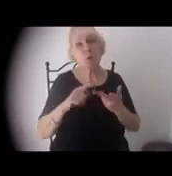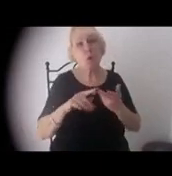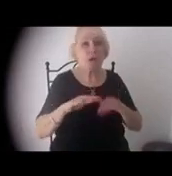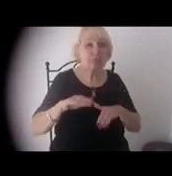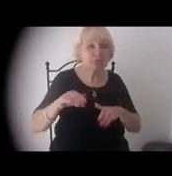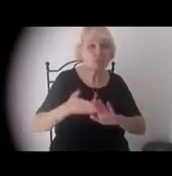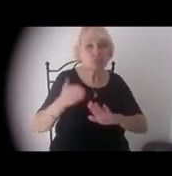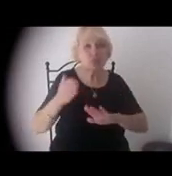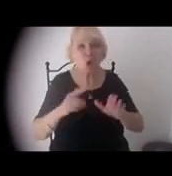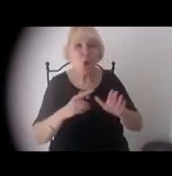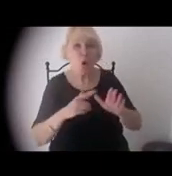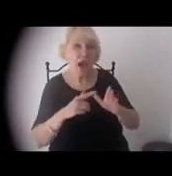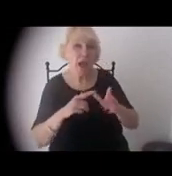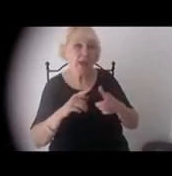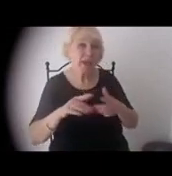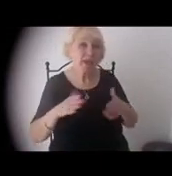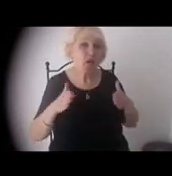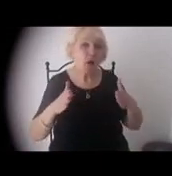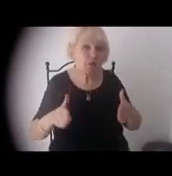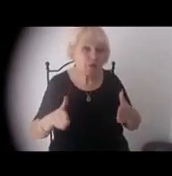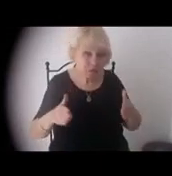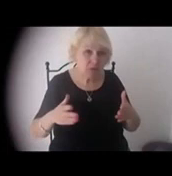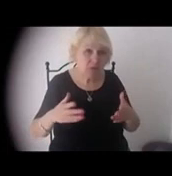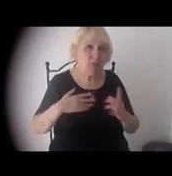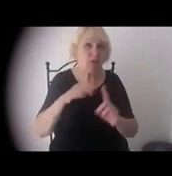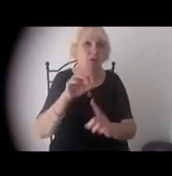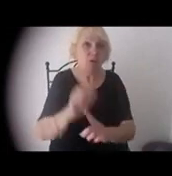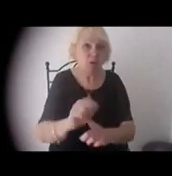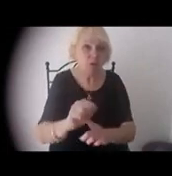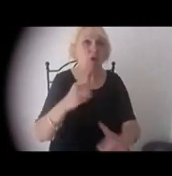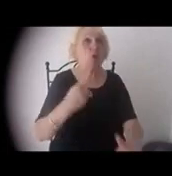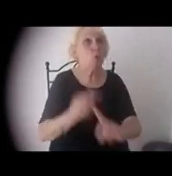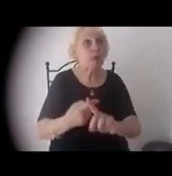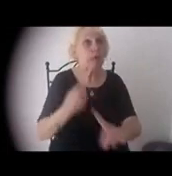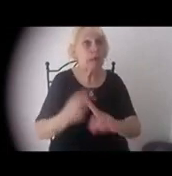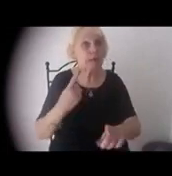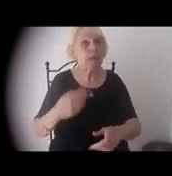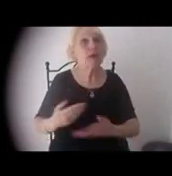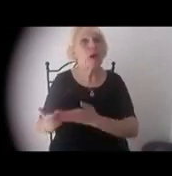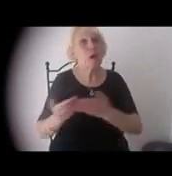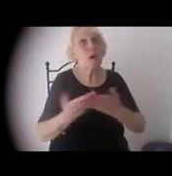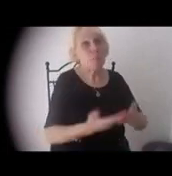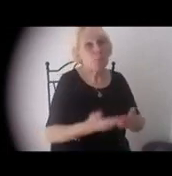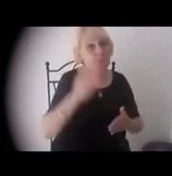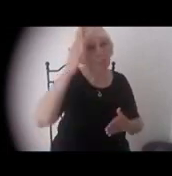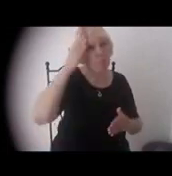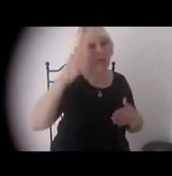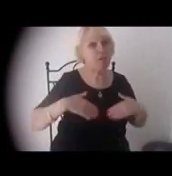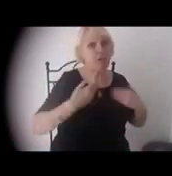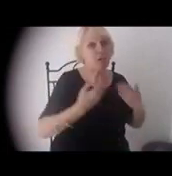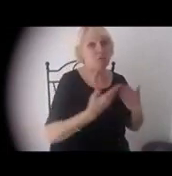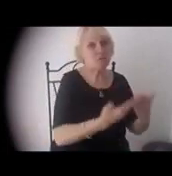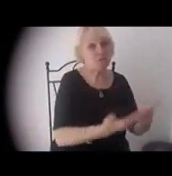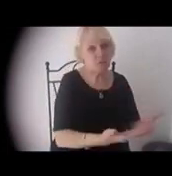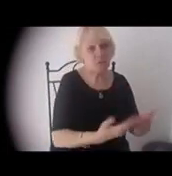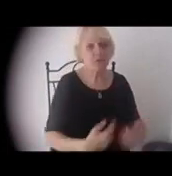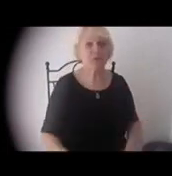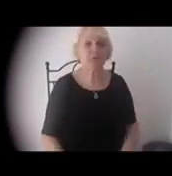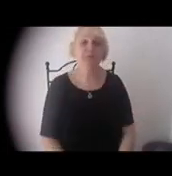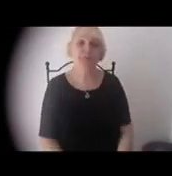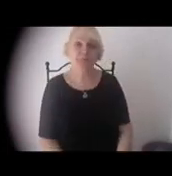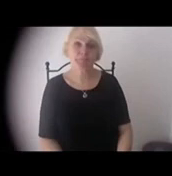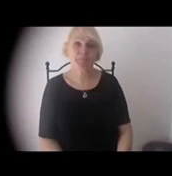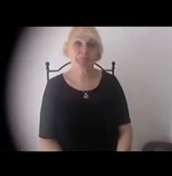picked up much more quickly and seen by CAMHS practitioners. We're also having to think about